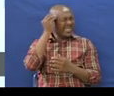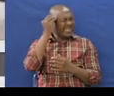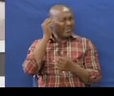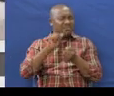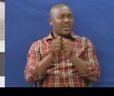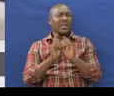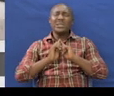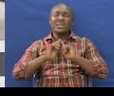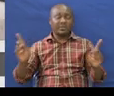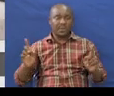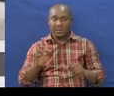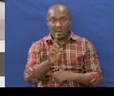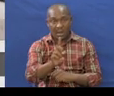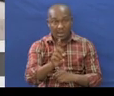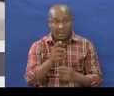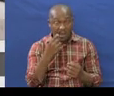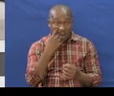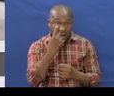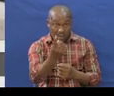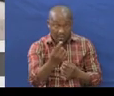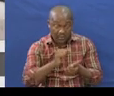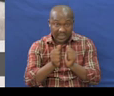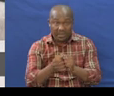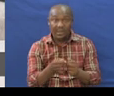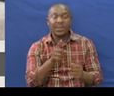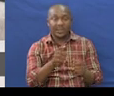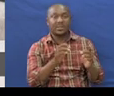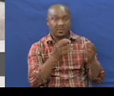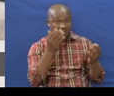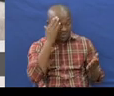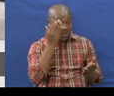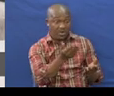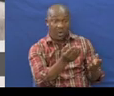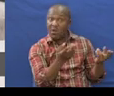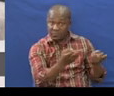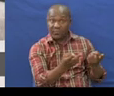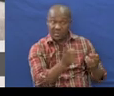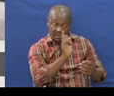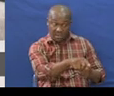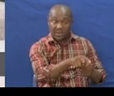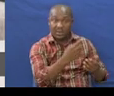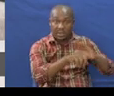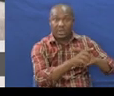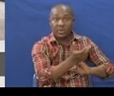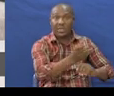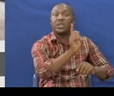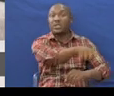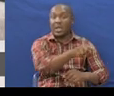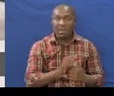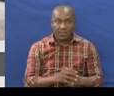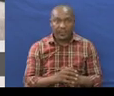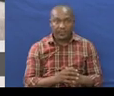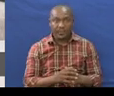issues. Look for something that is familiar, something that you know it exists in the society, or something